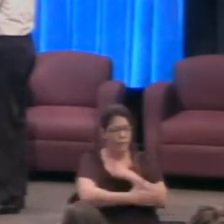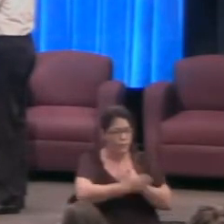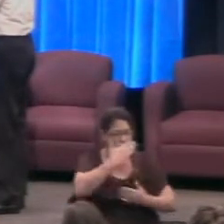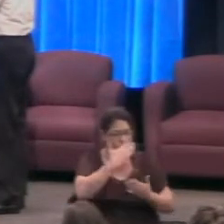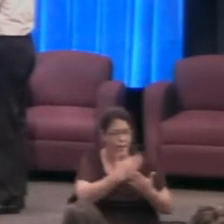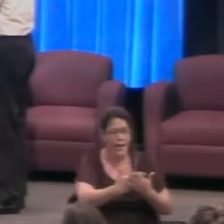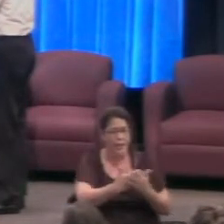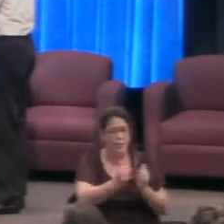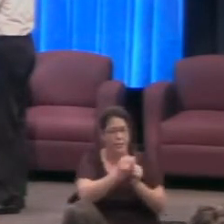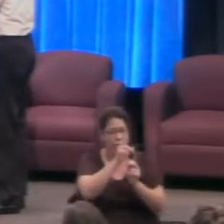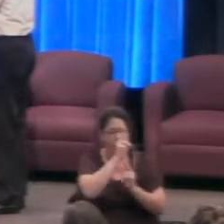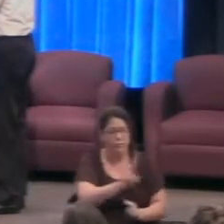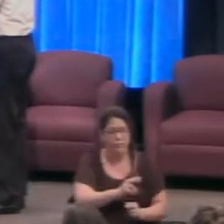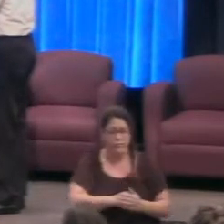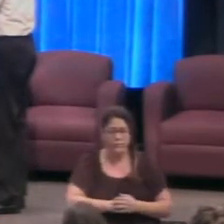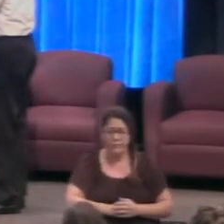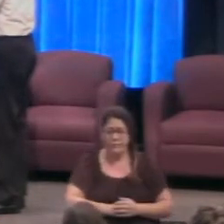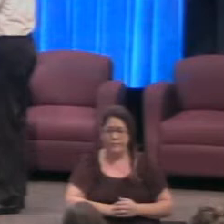honorably.